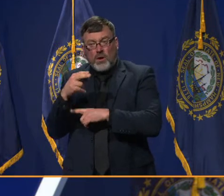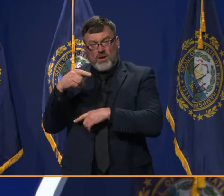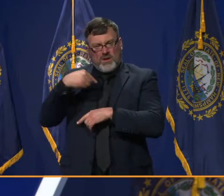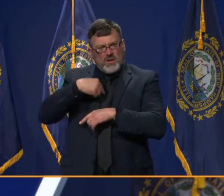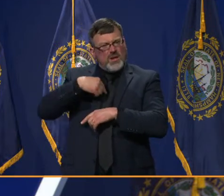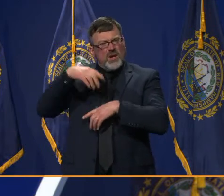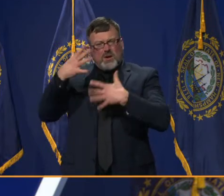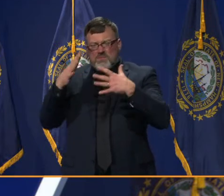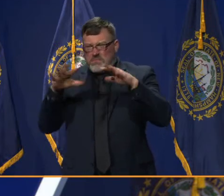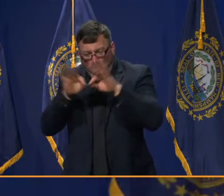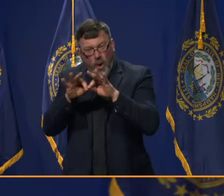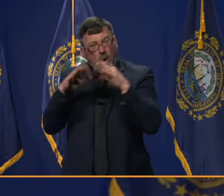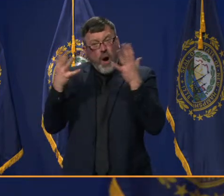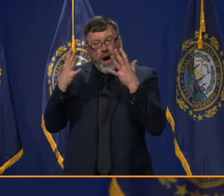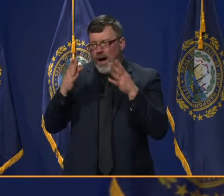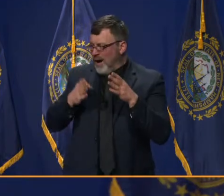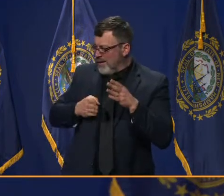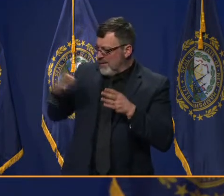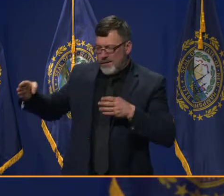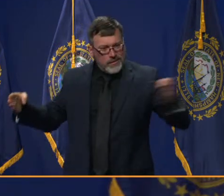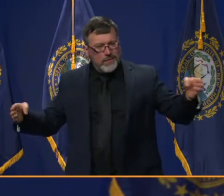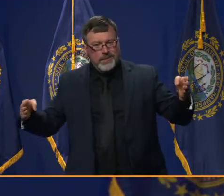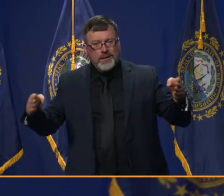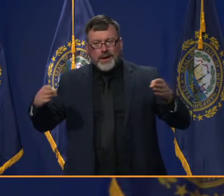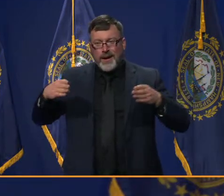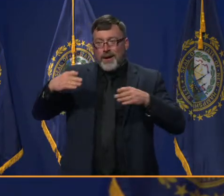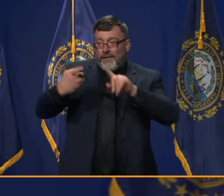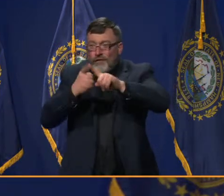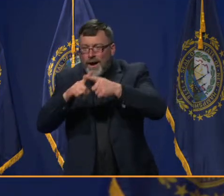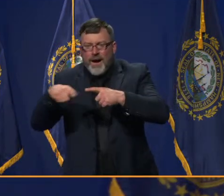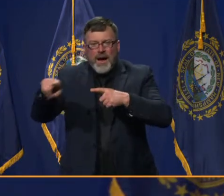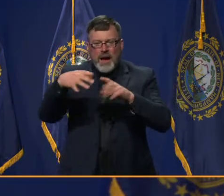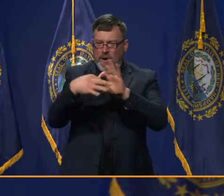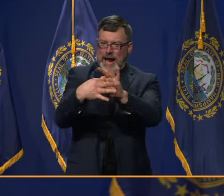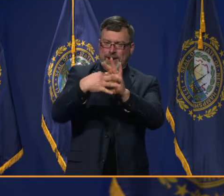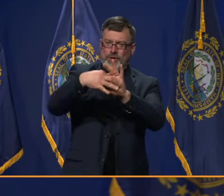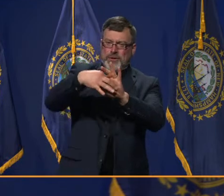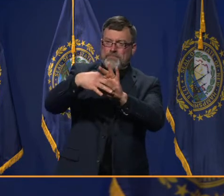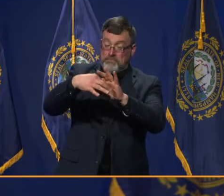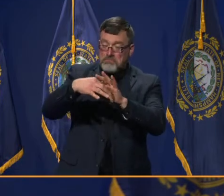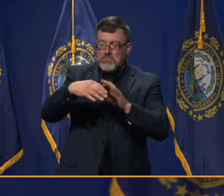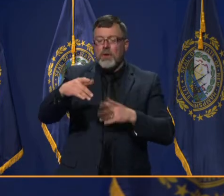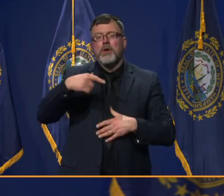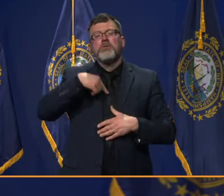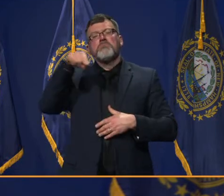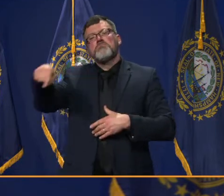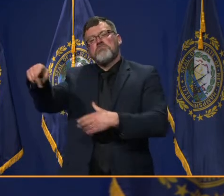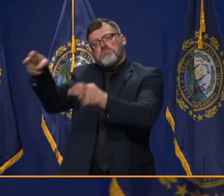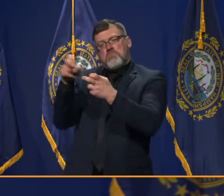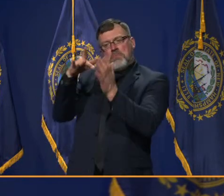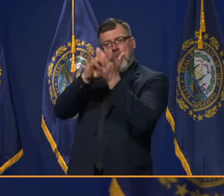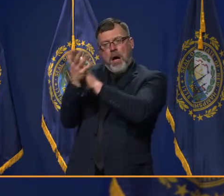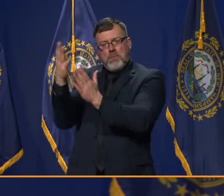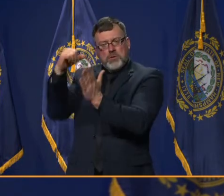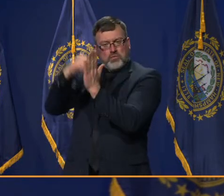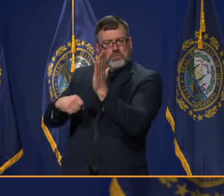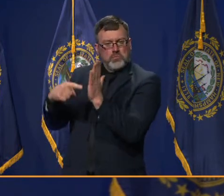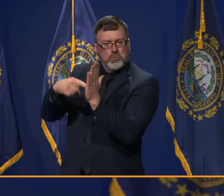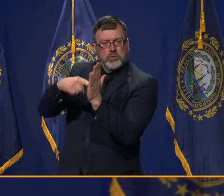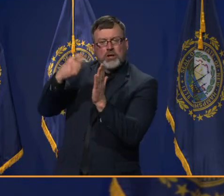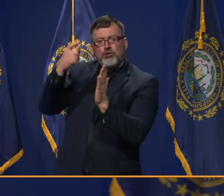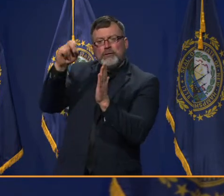neighbors. You know, we read in Scripture, in Genesis, that we are all made in the image and likeness of